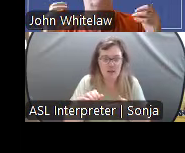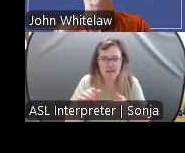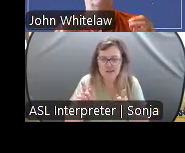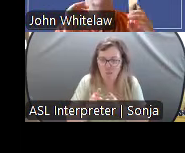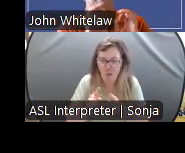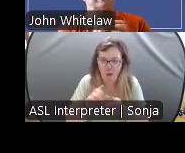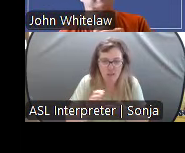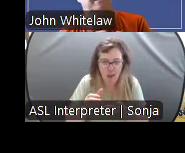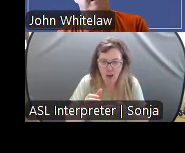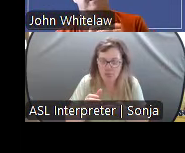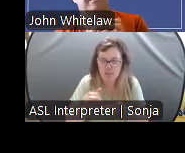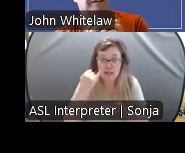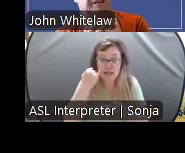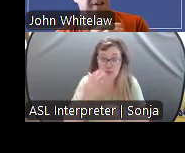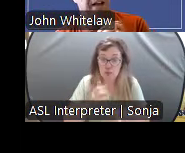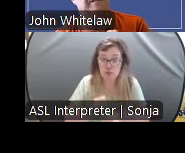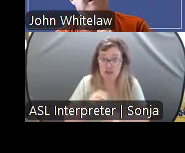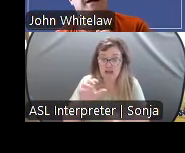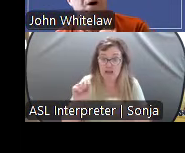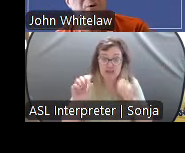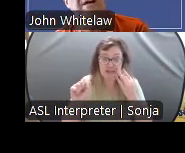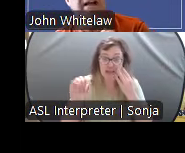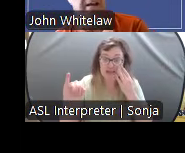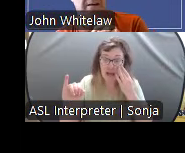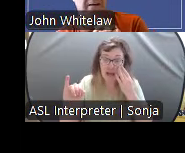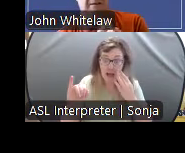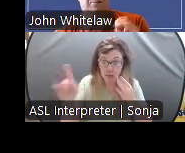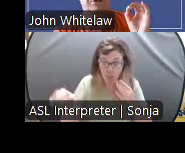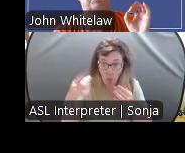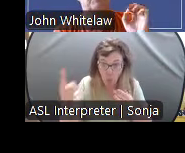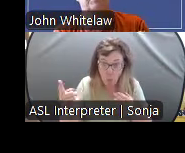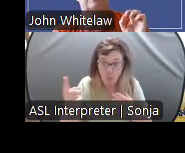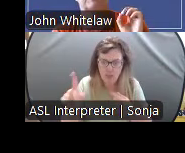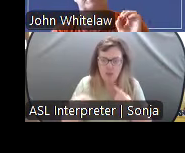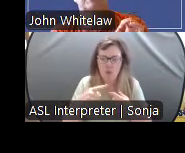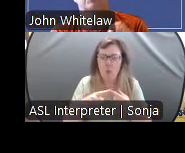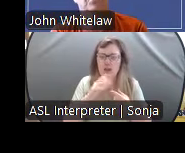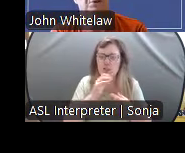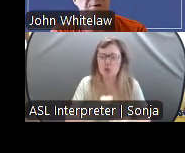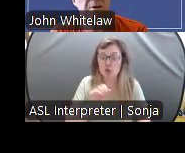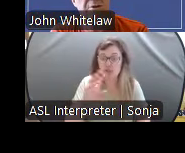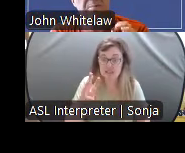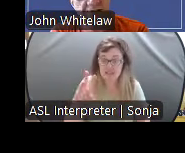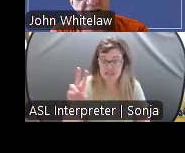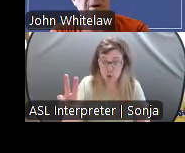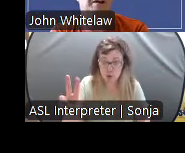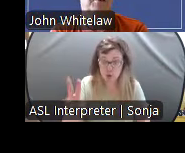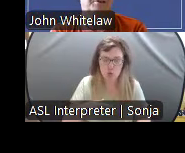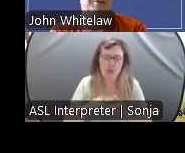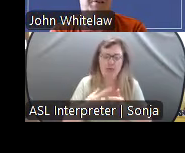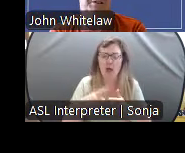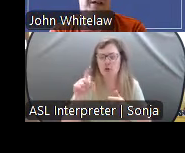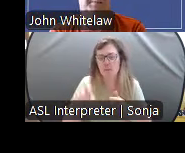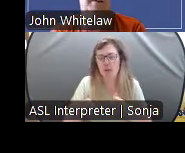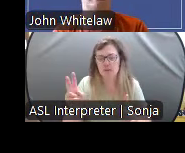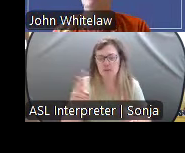you get SSI, particularly if you get SSI only, when you turn 62, you must apply for your